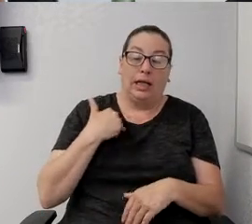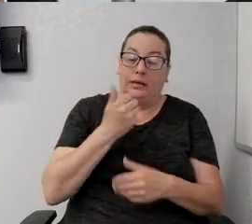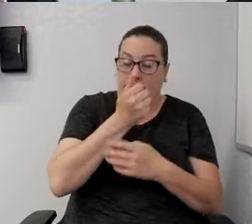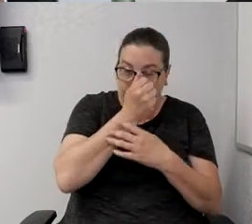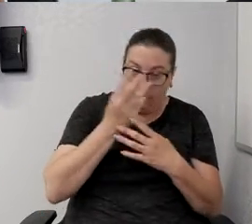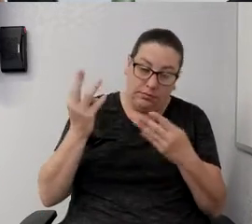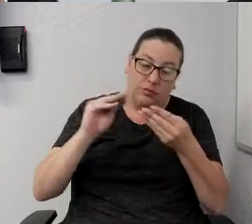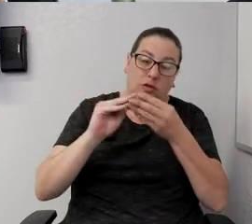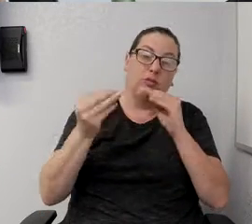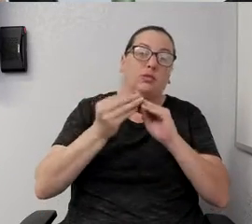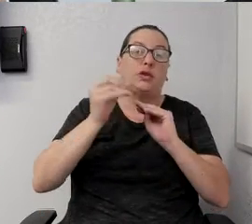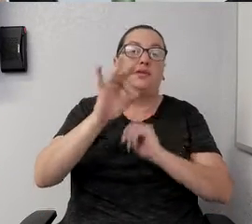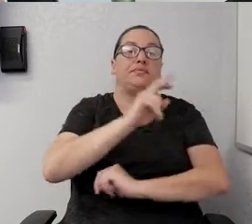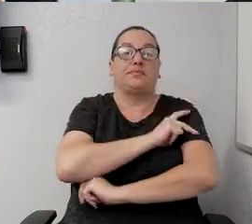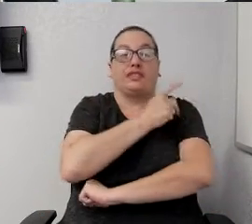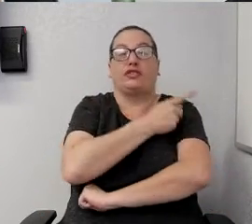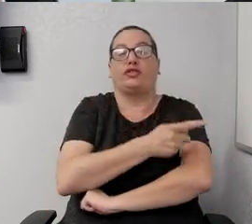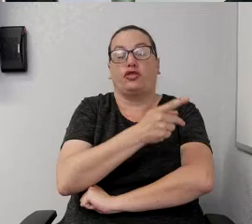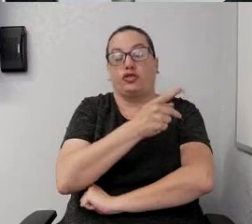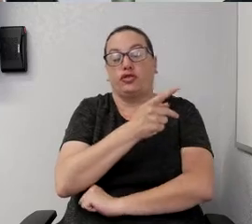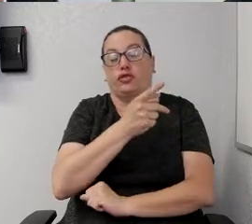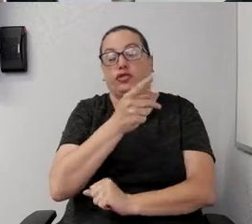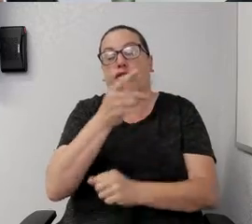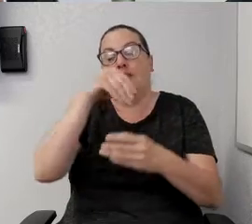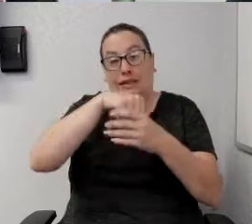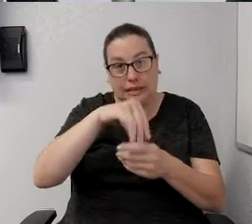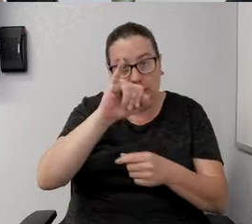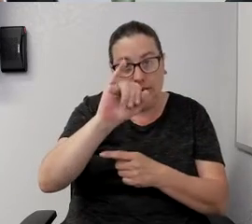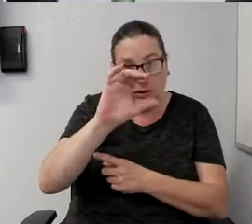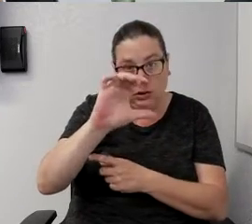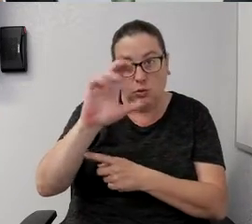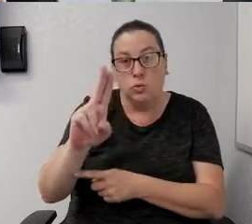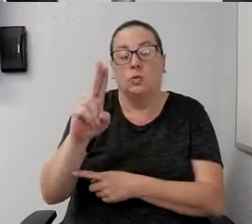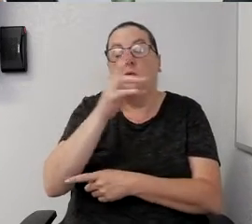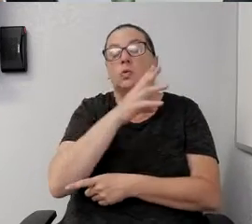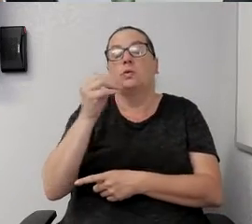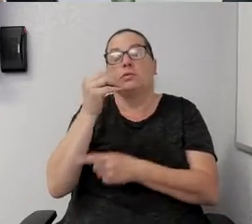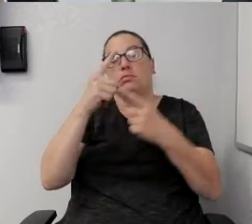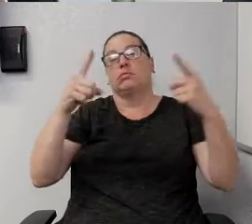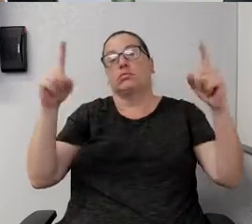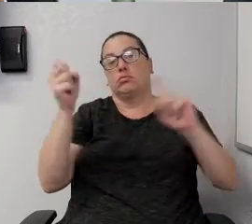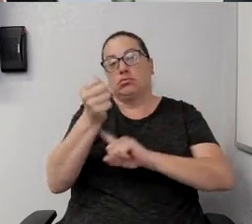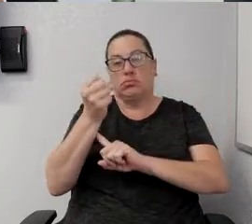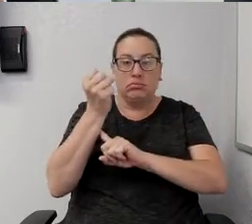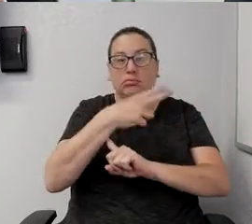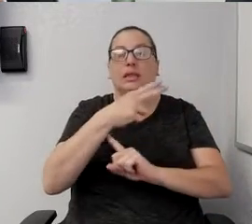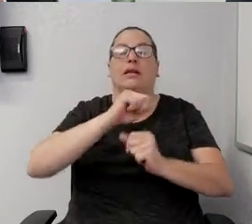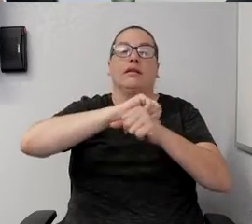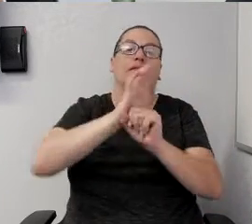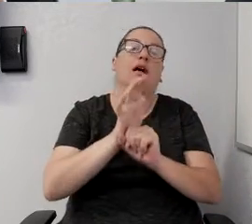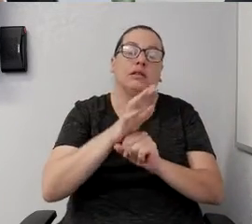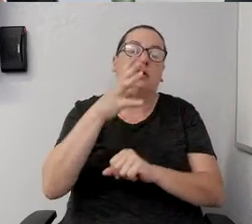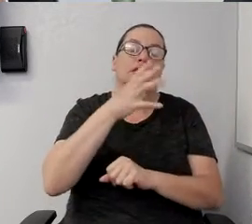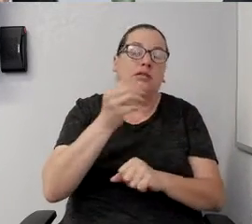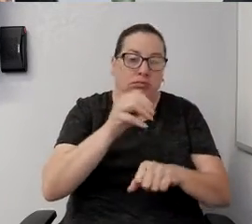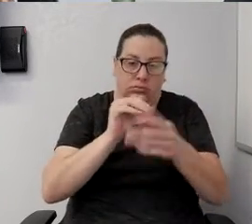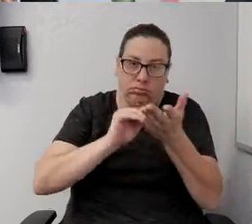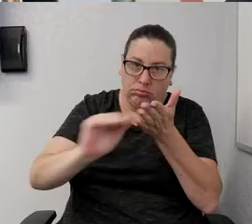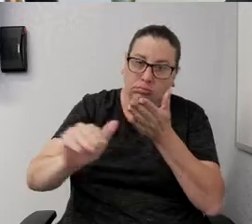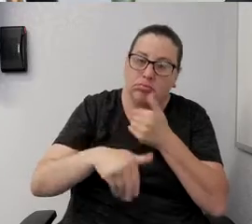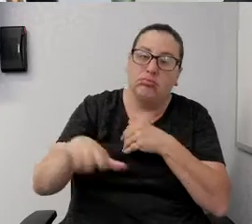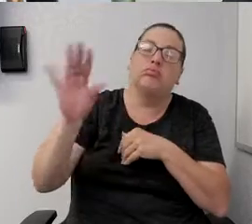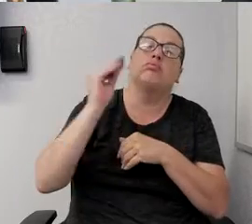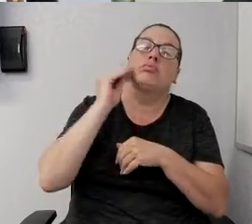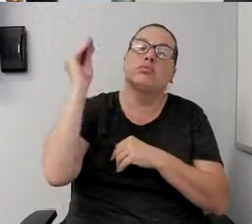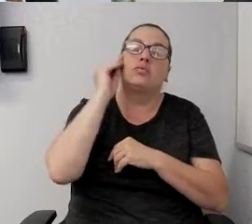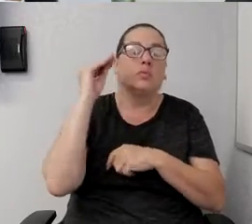ICU and successfully beat the virus and were discharged home. So we love celebrating when